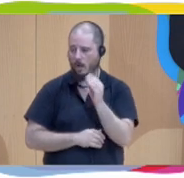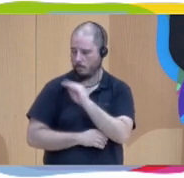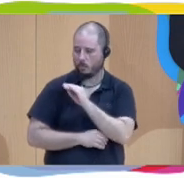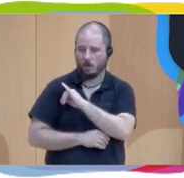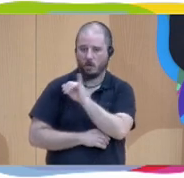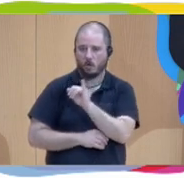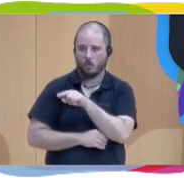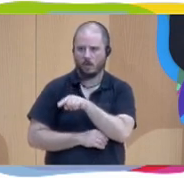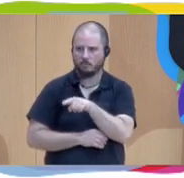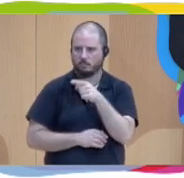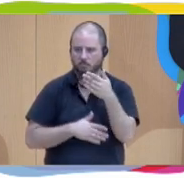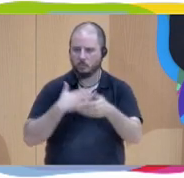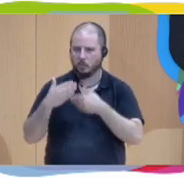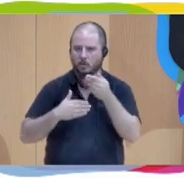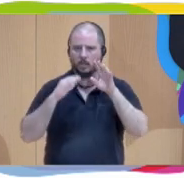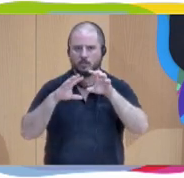learning project.